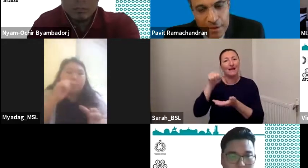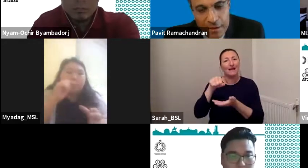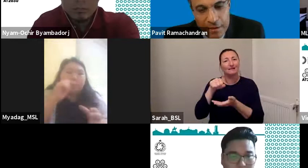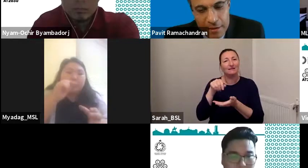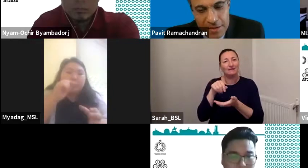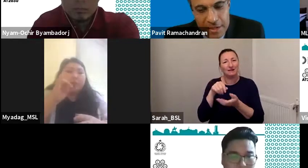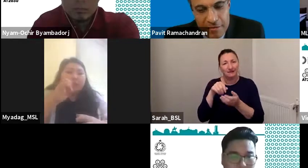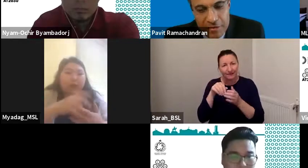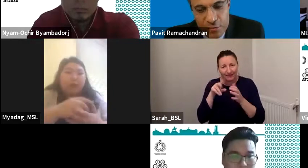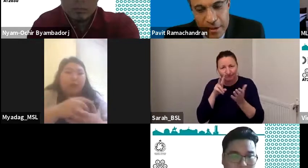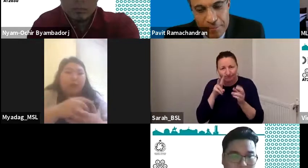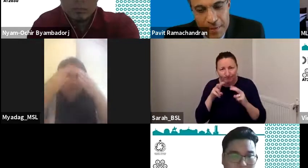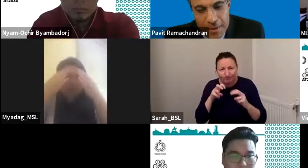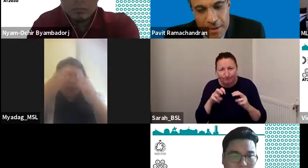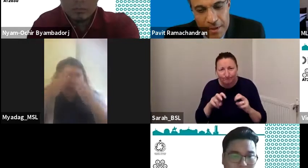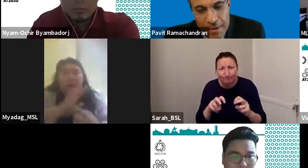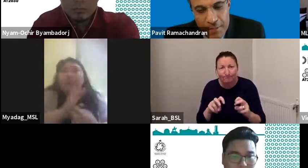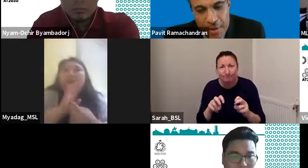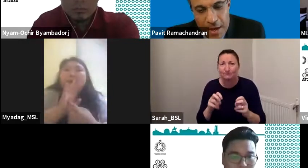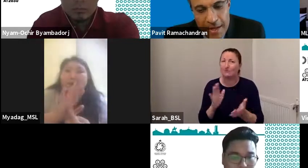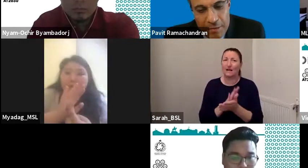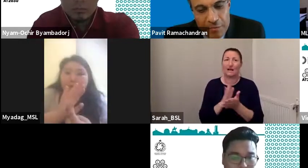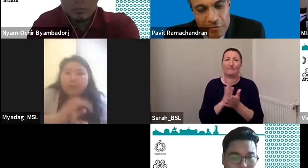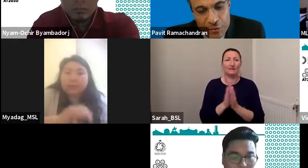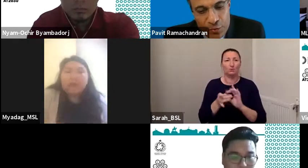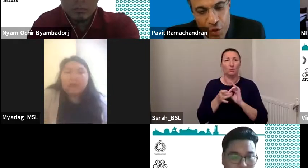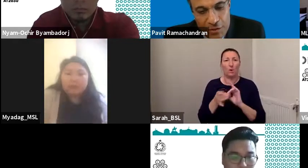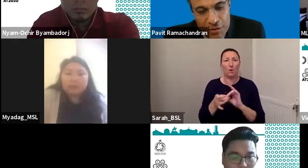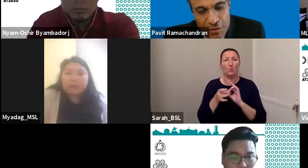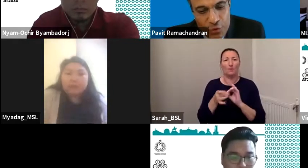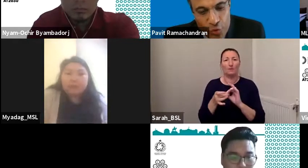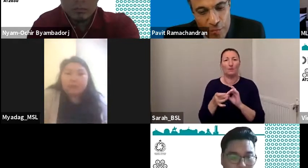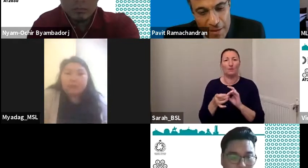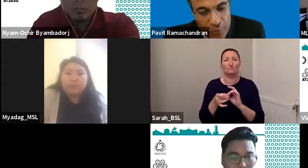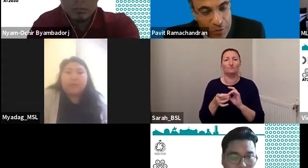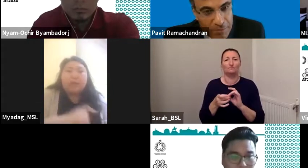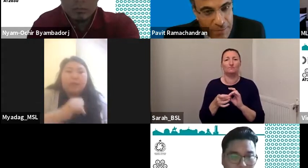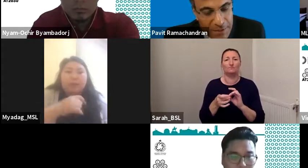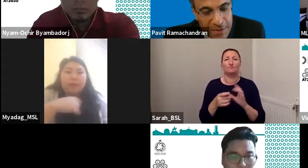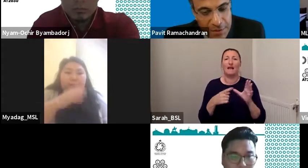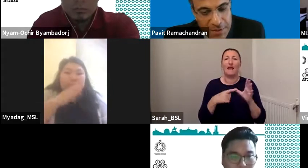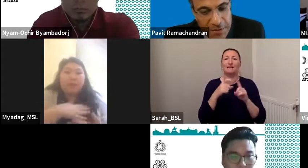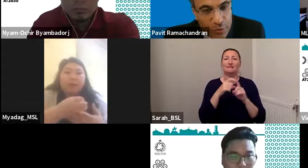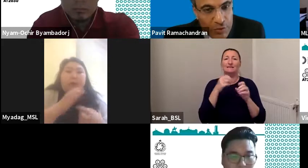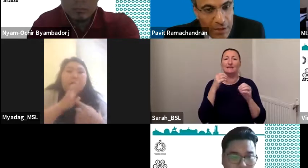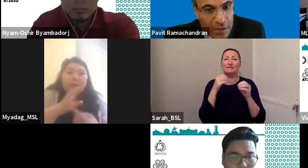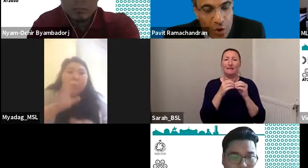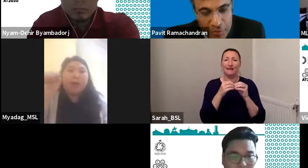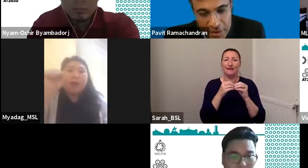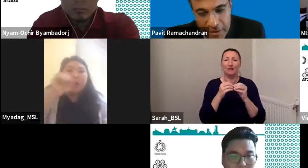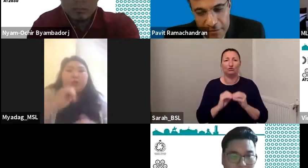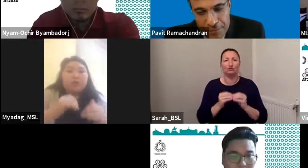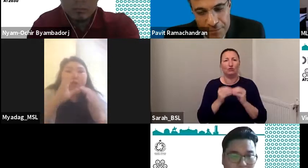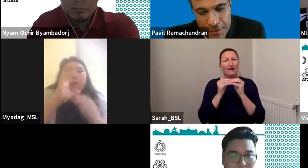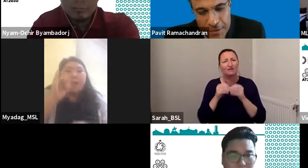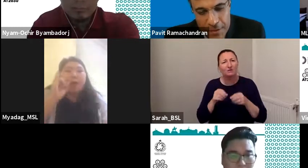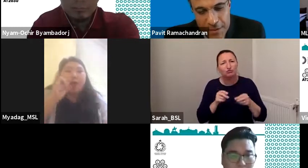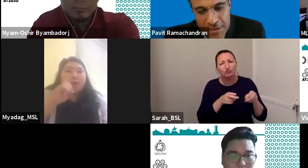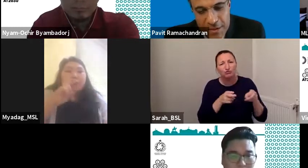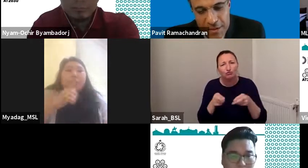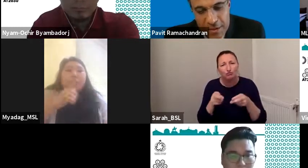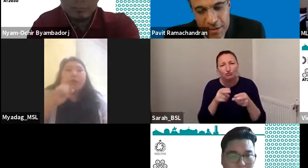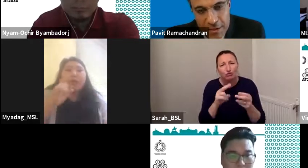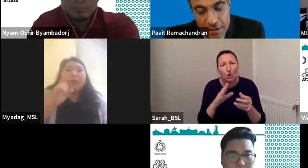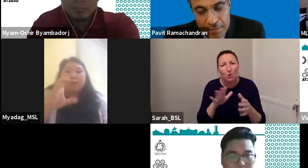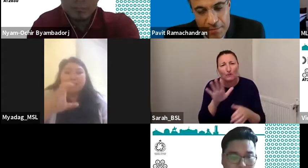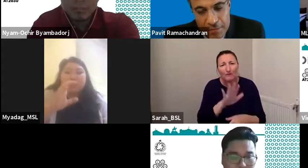you in this effort as well. ADB will soon launch a new roadmap on disability inclusion at a corporate level.